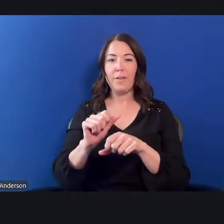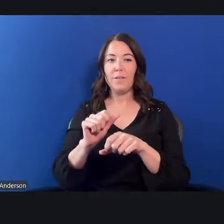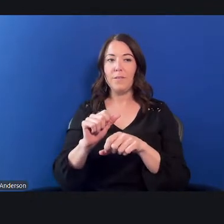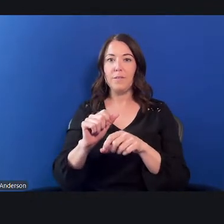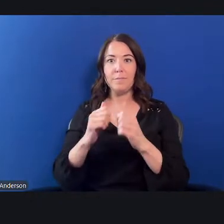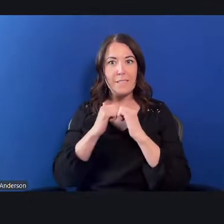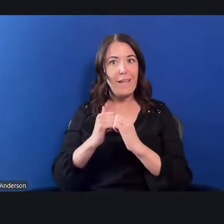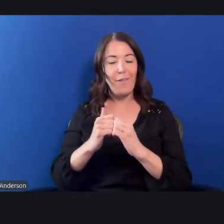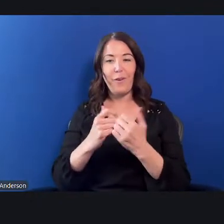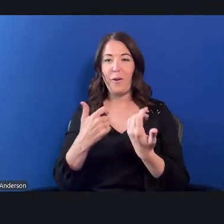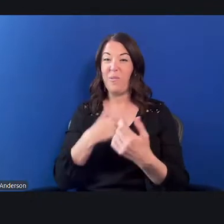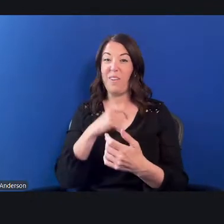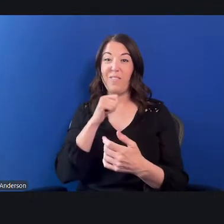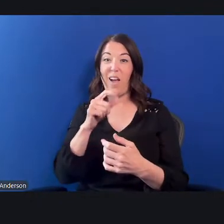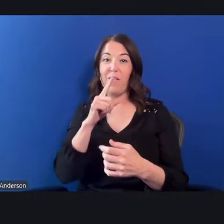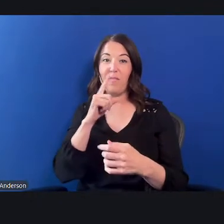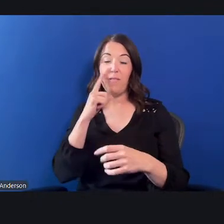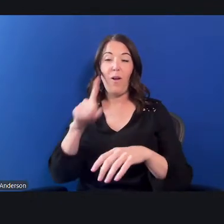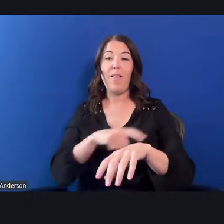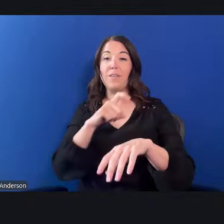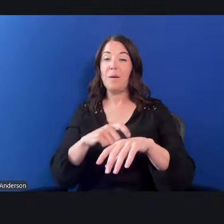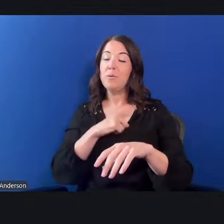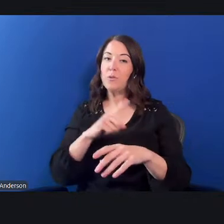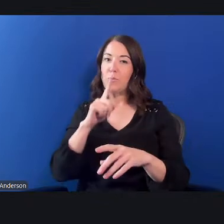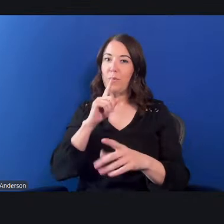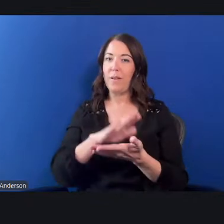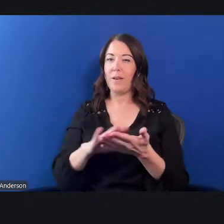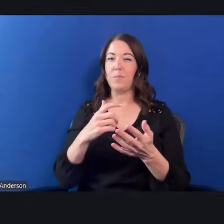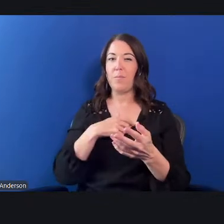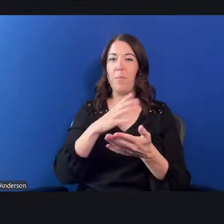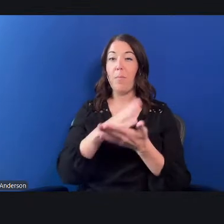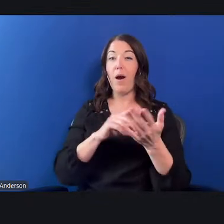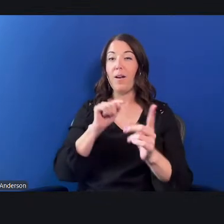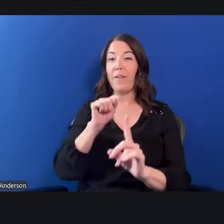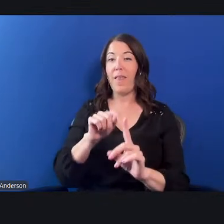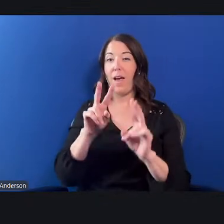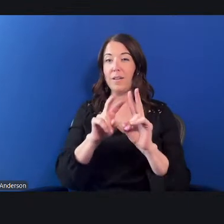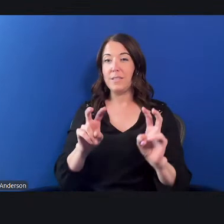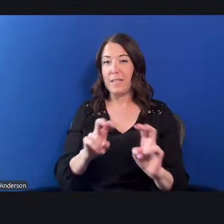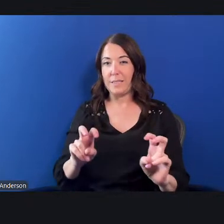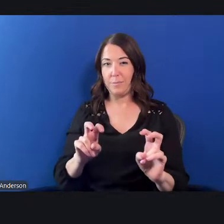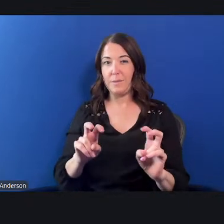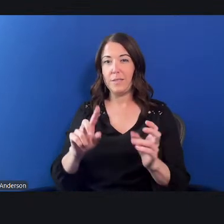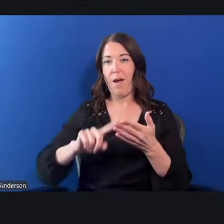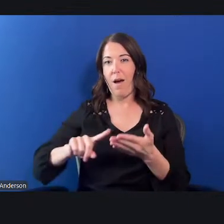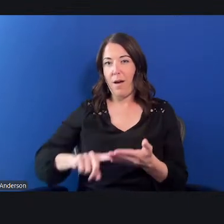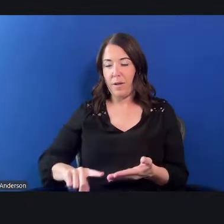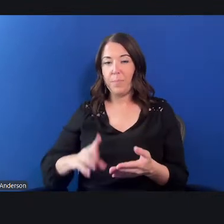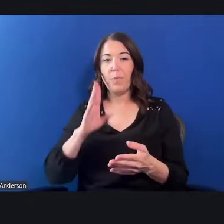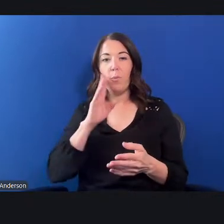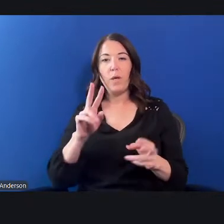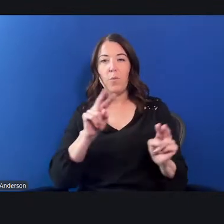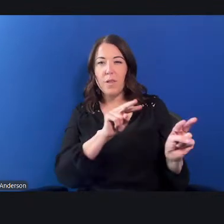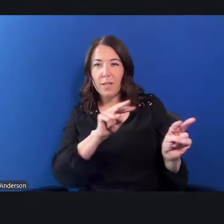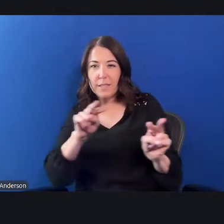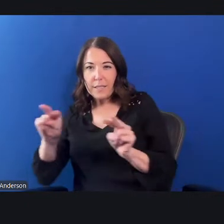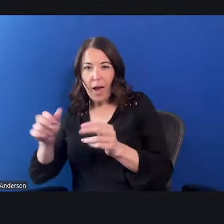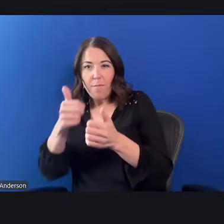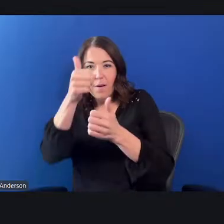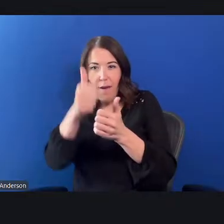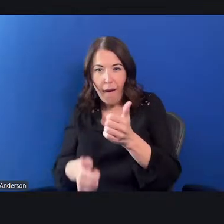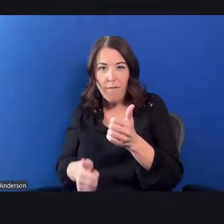time. And so part of this assessment audit will be examining every assessment that students in either of our